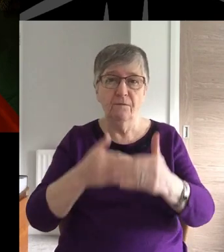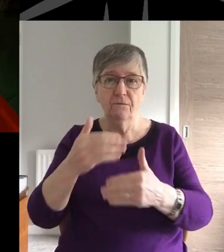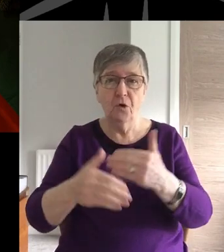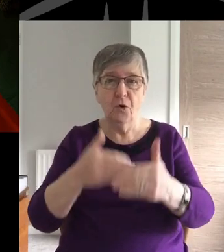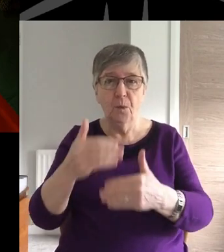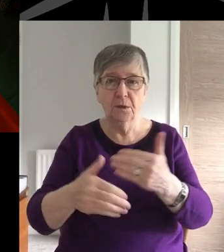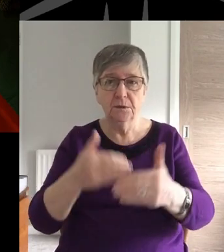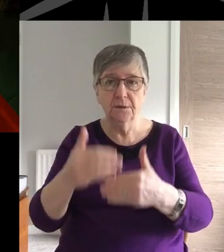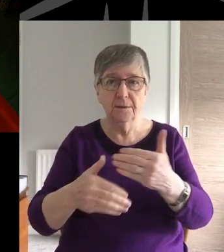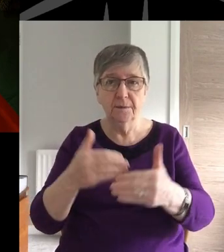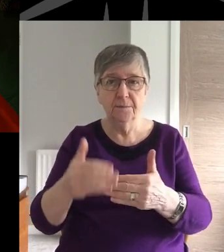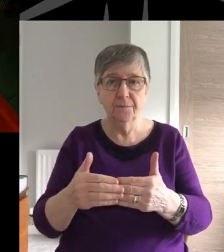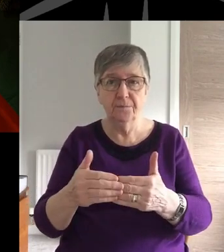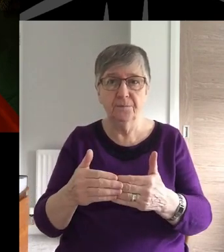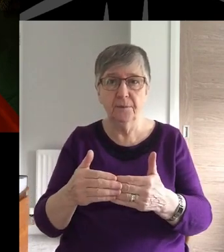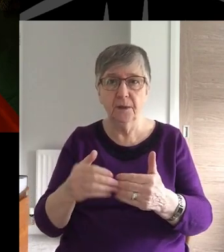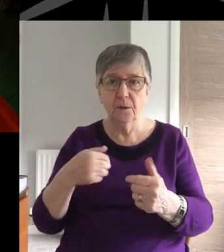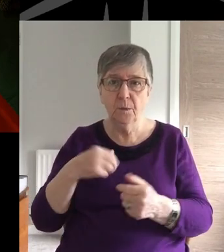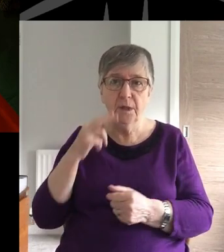moving forward.